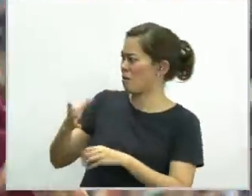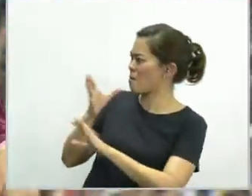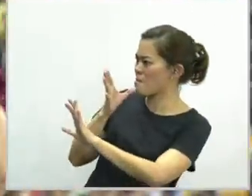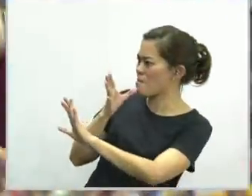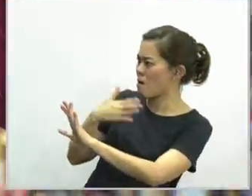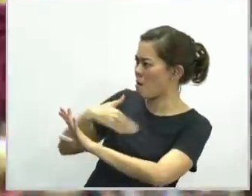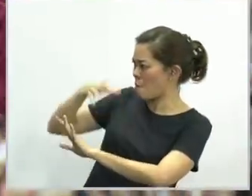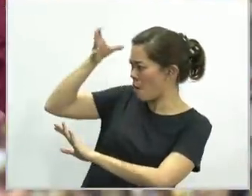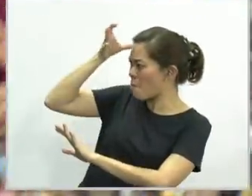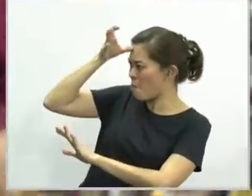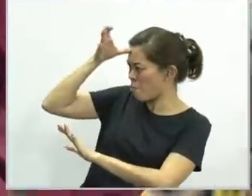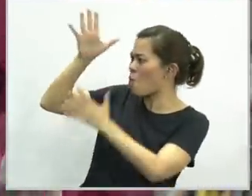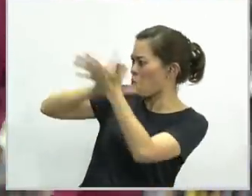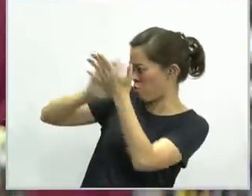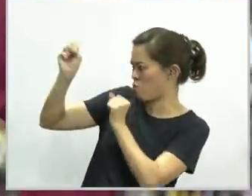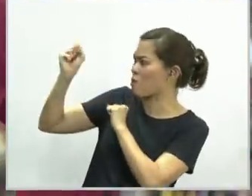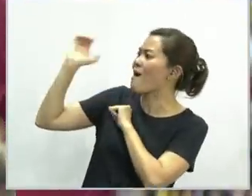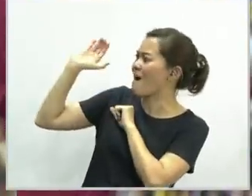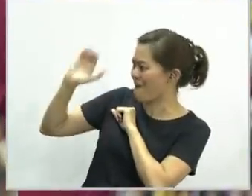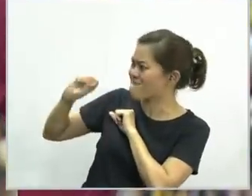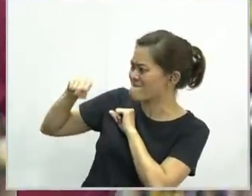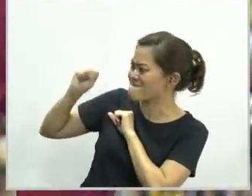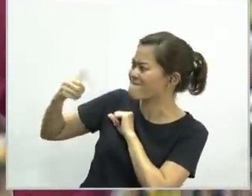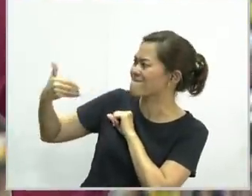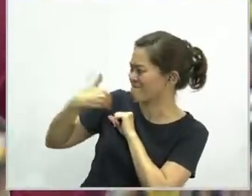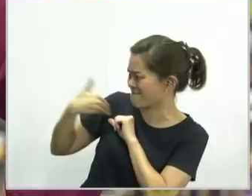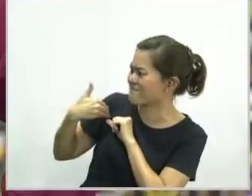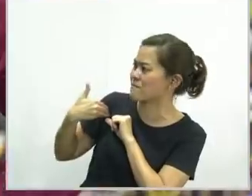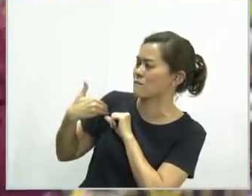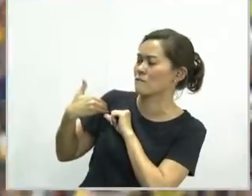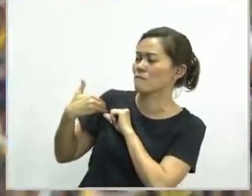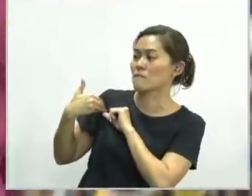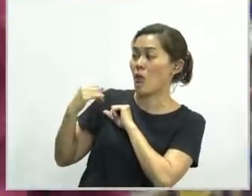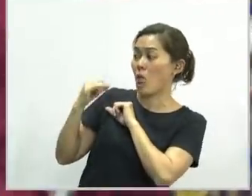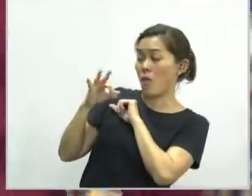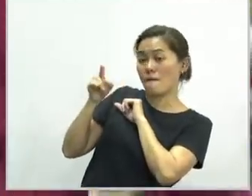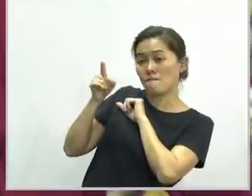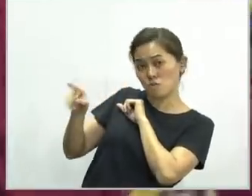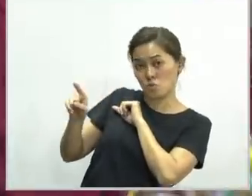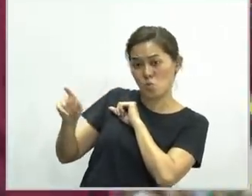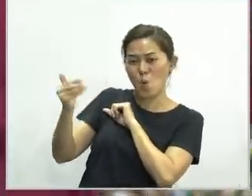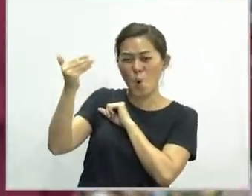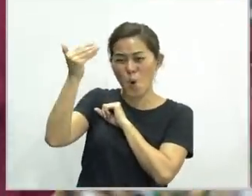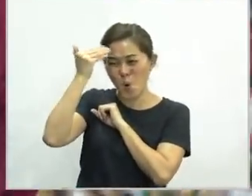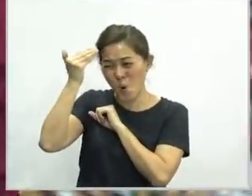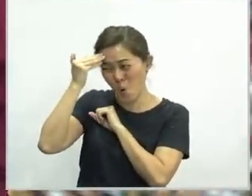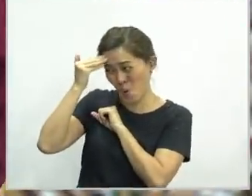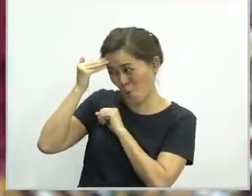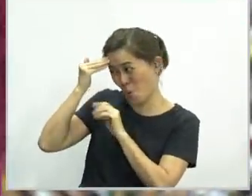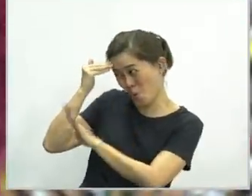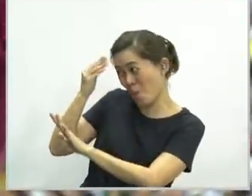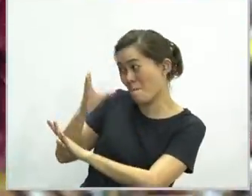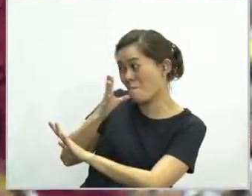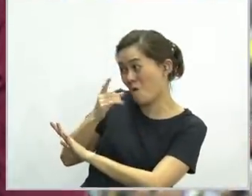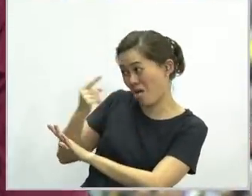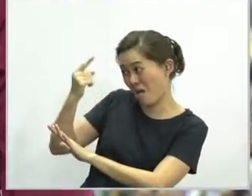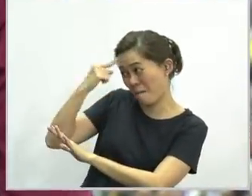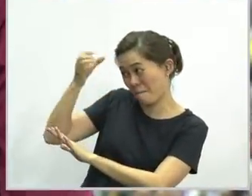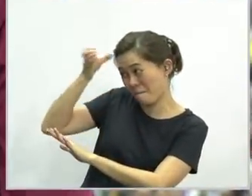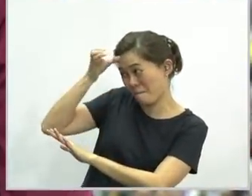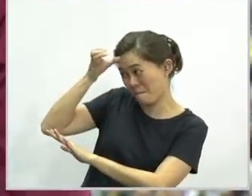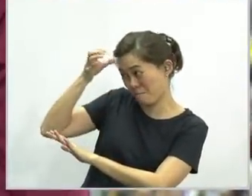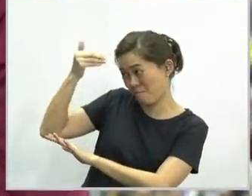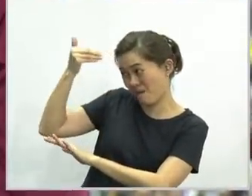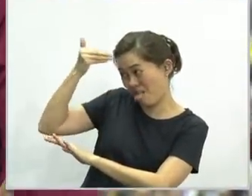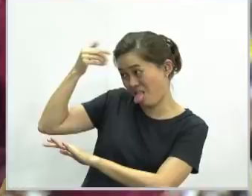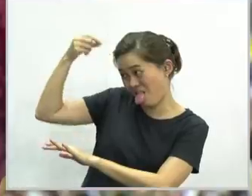my brain has been washed." If you only knew, Mother, what was in my